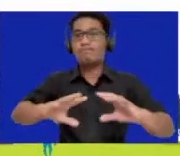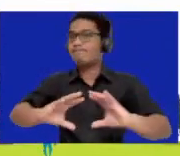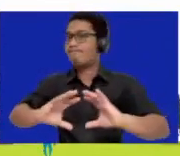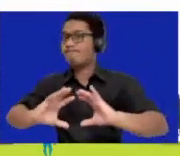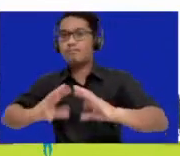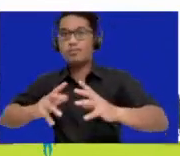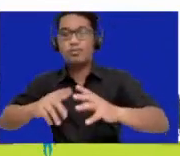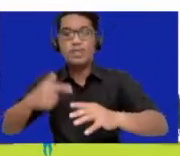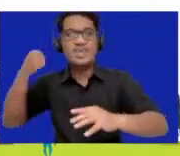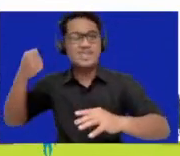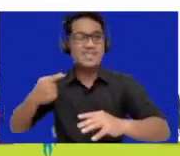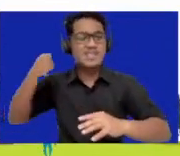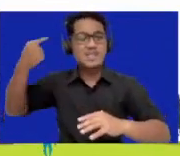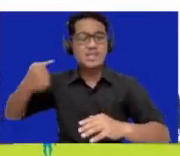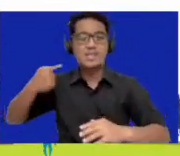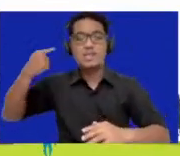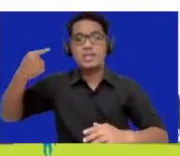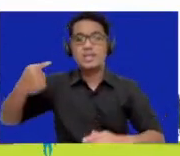disasters.